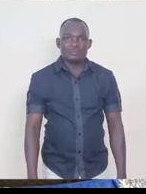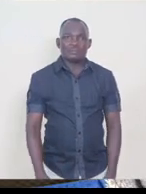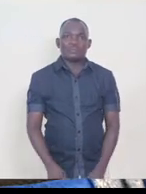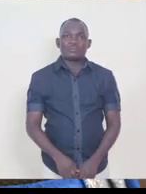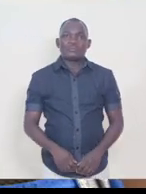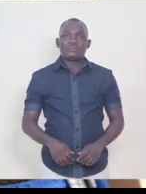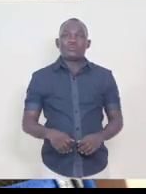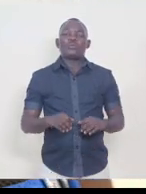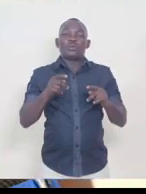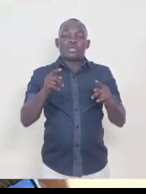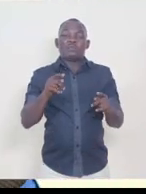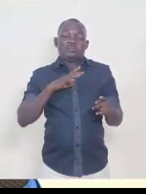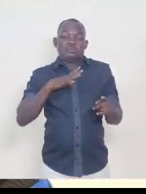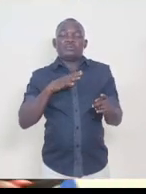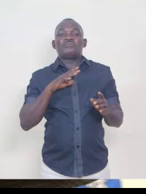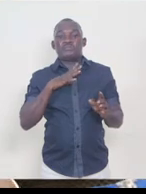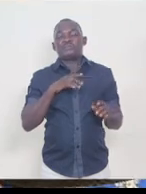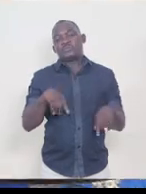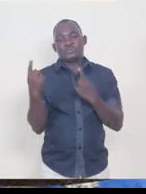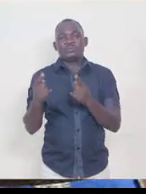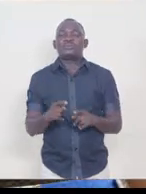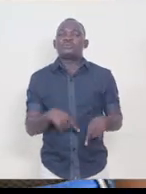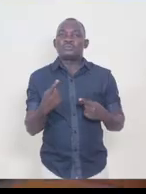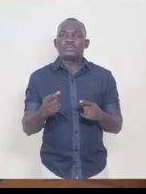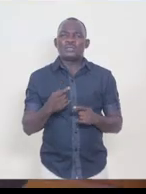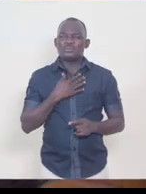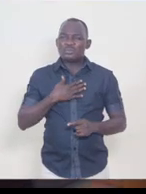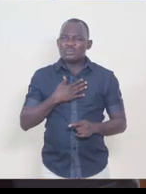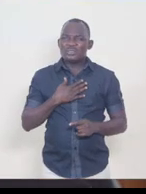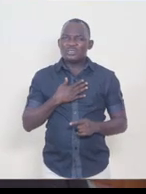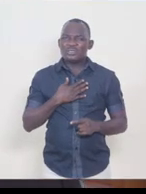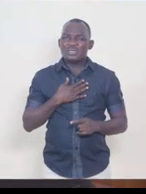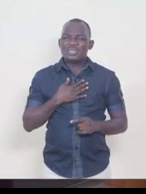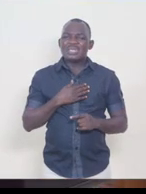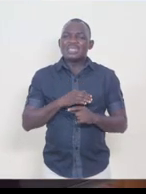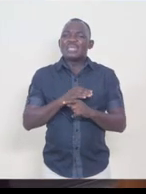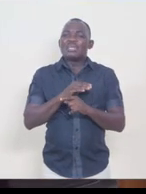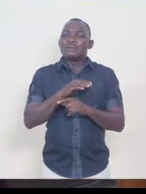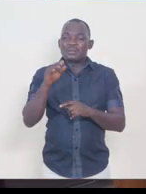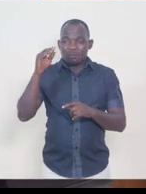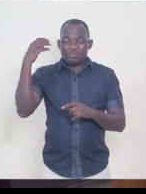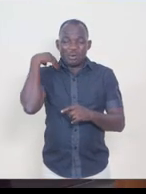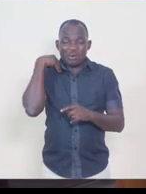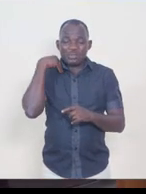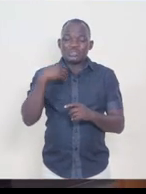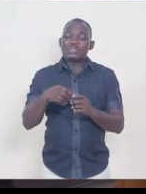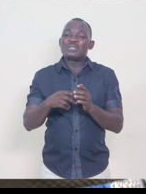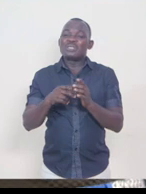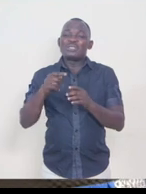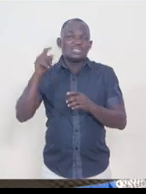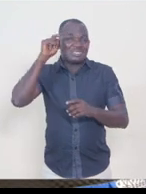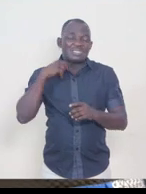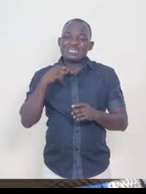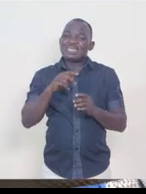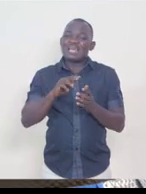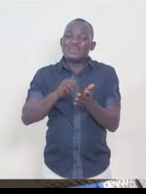It's fine. At least we got what we came here for. Yeah, but madam, there was no proof of any sexual advances. I told you. Don't